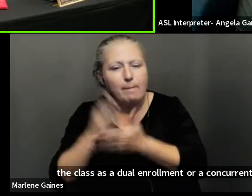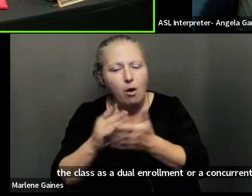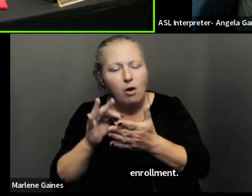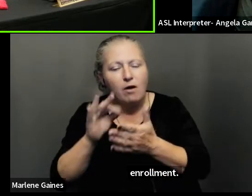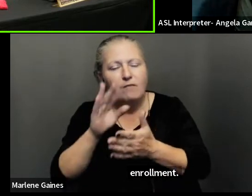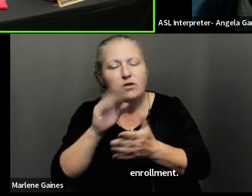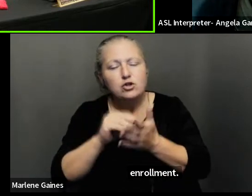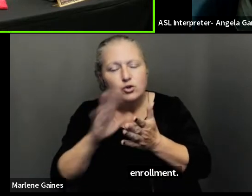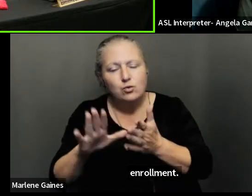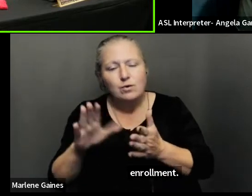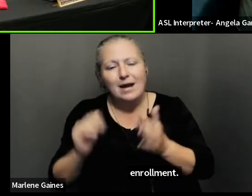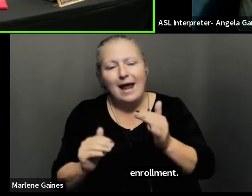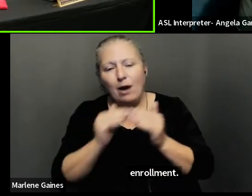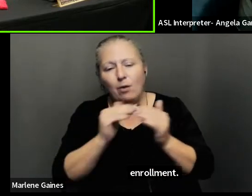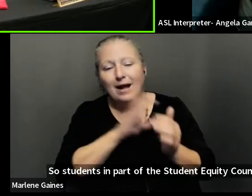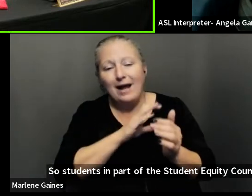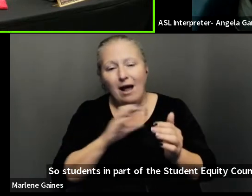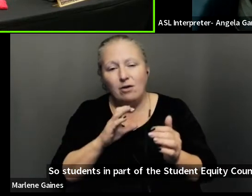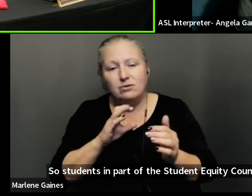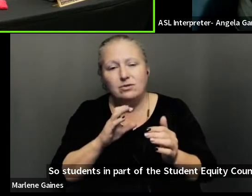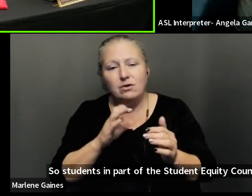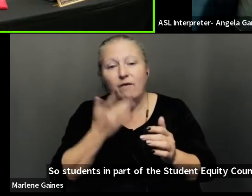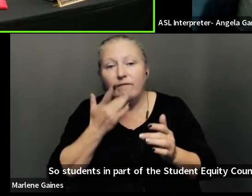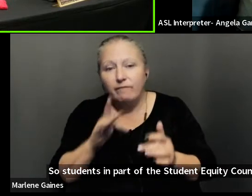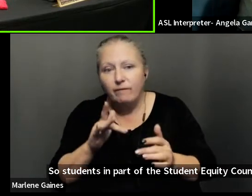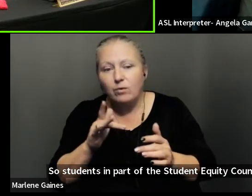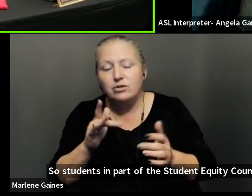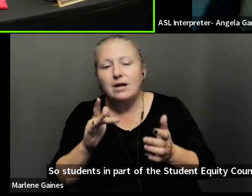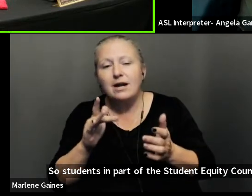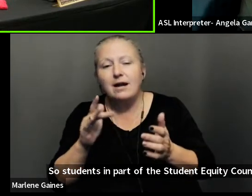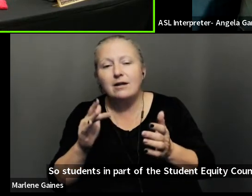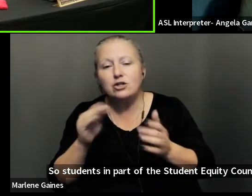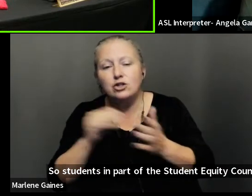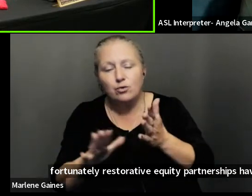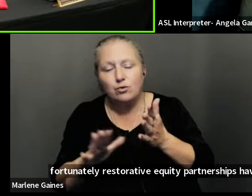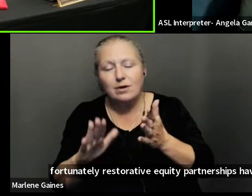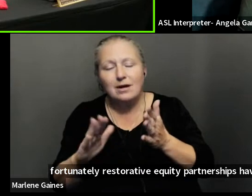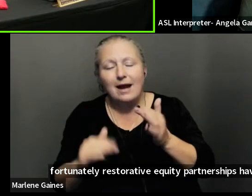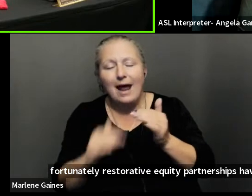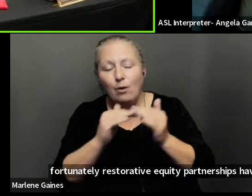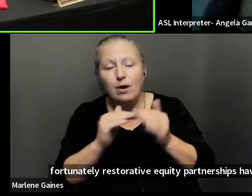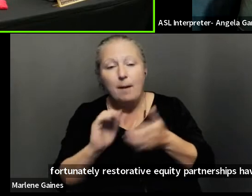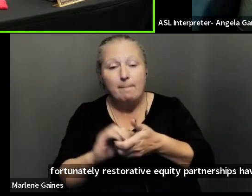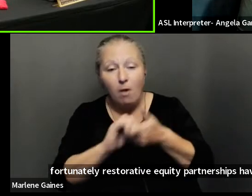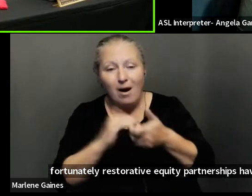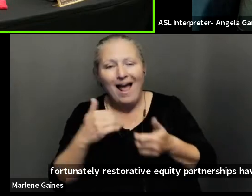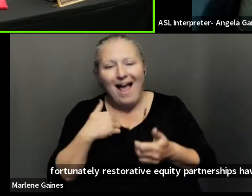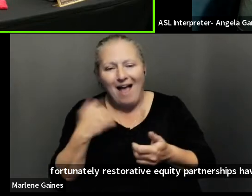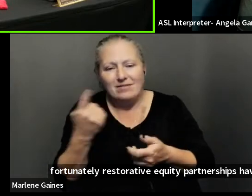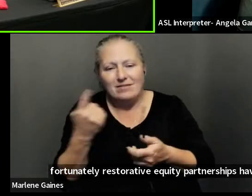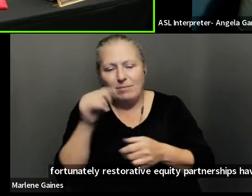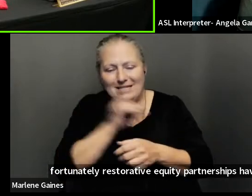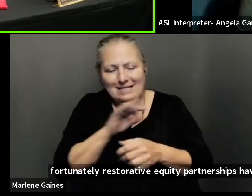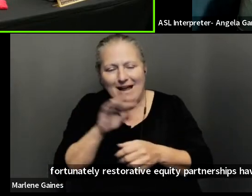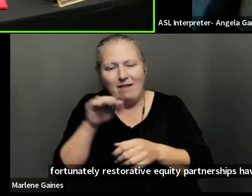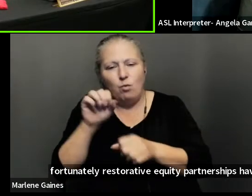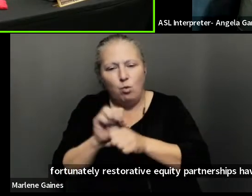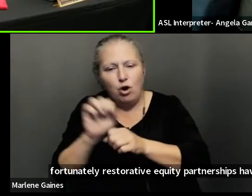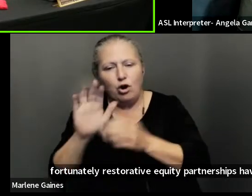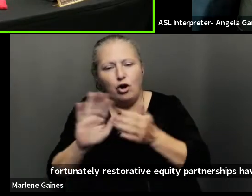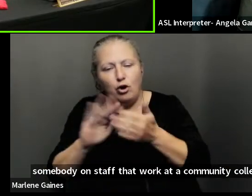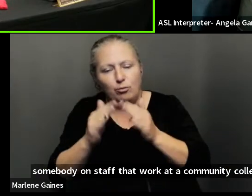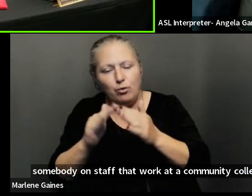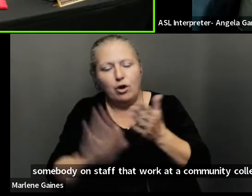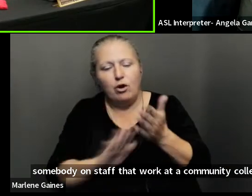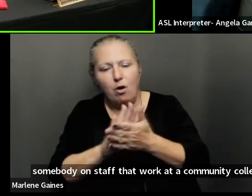Council, fortunately, Restorative Equity Partnerships have somebody on staff that work at a community college. So we're using some of the